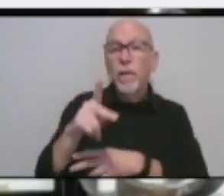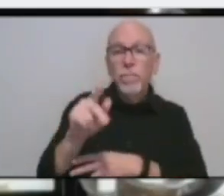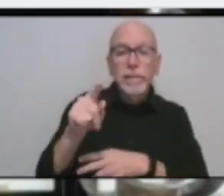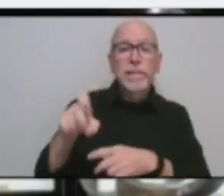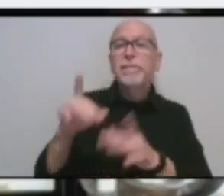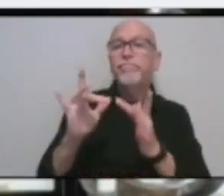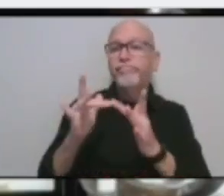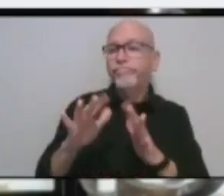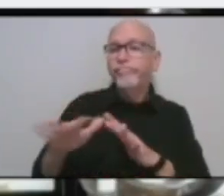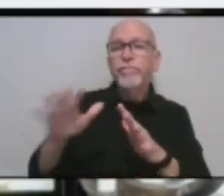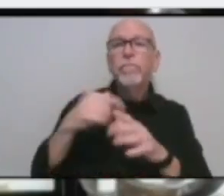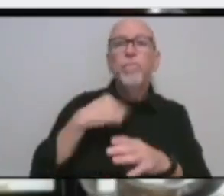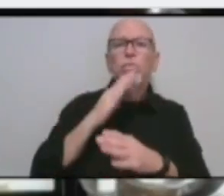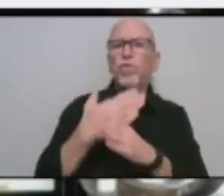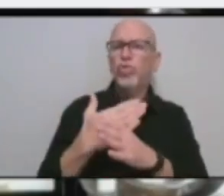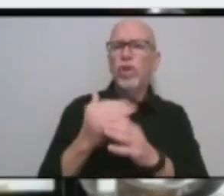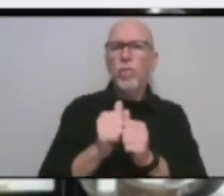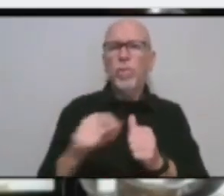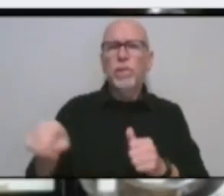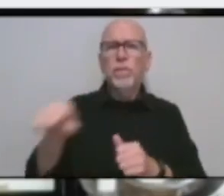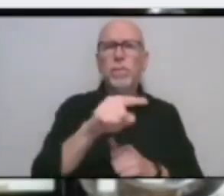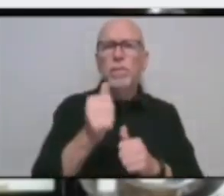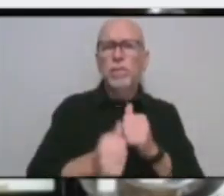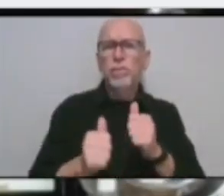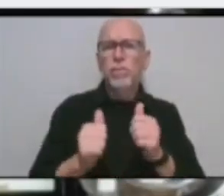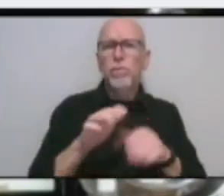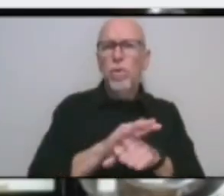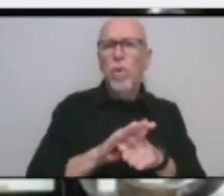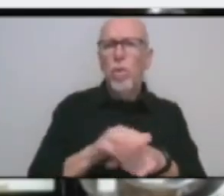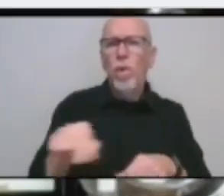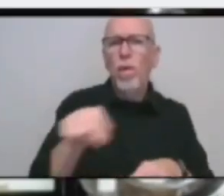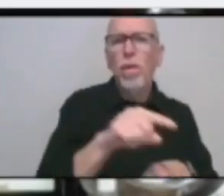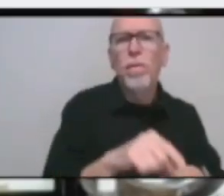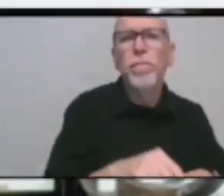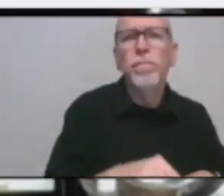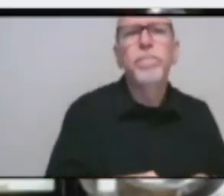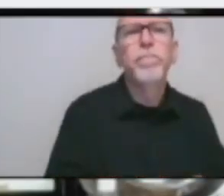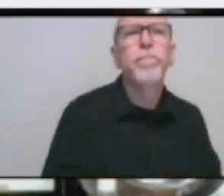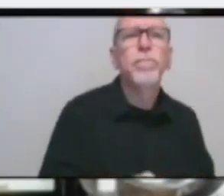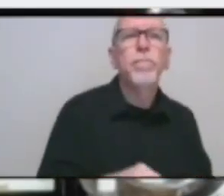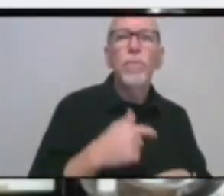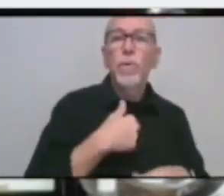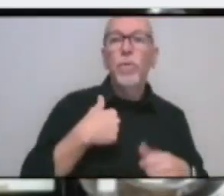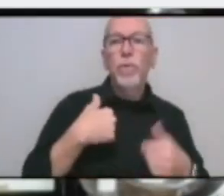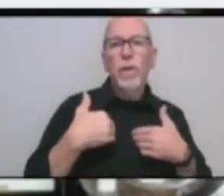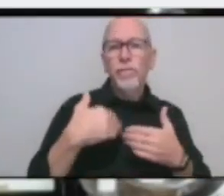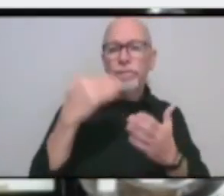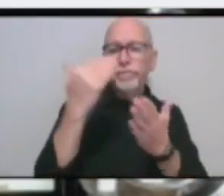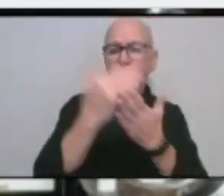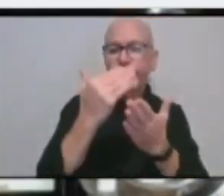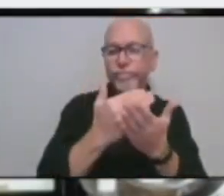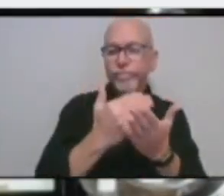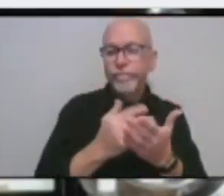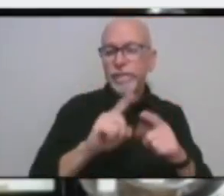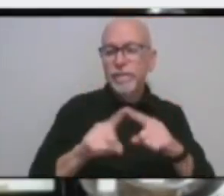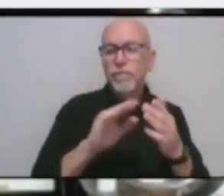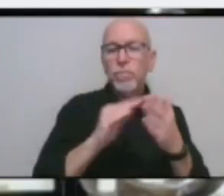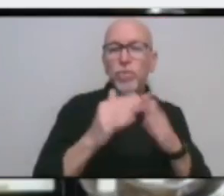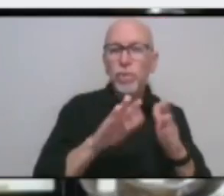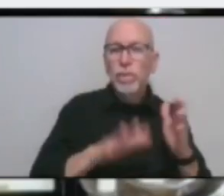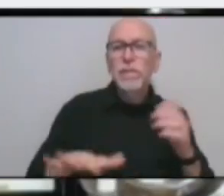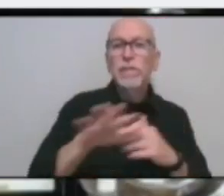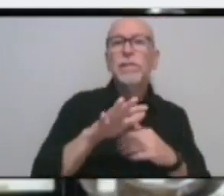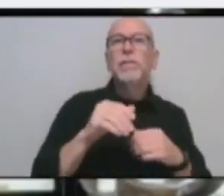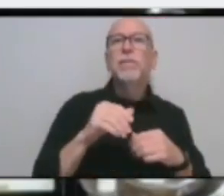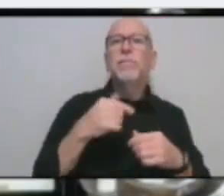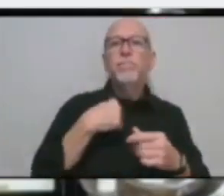with those local officials. Again, I've got a long list of communities with me all the time,